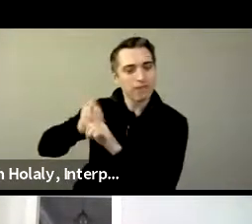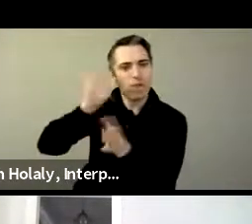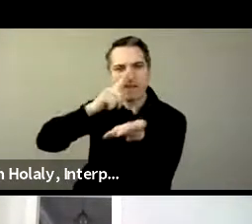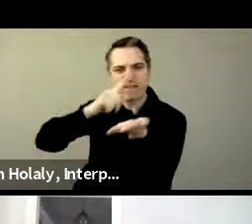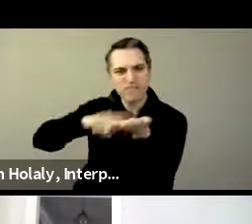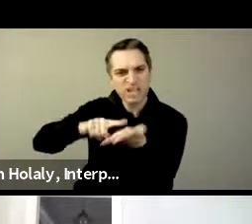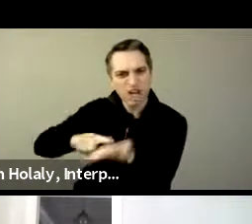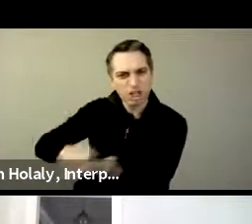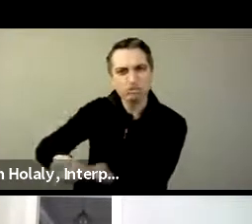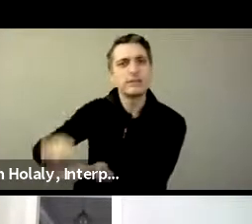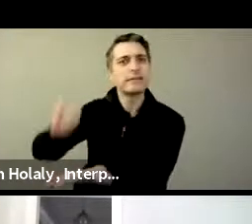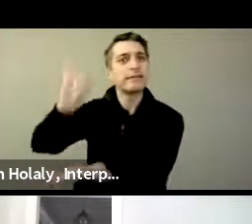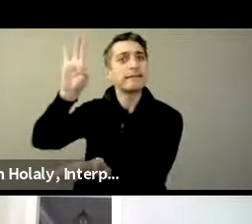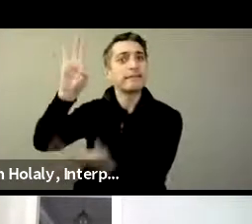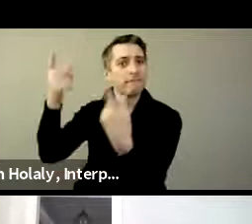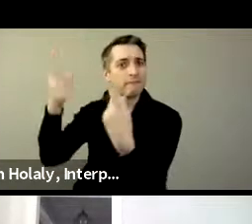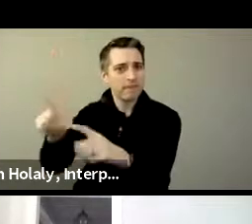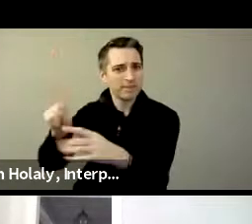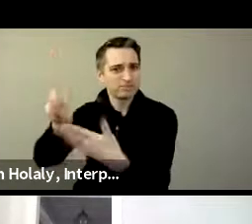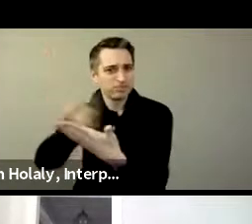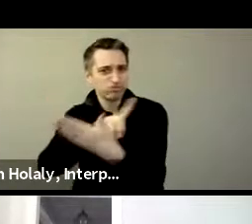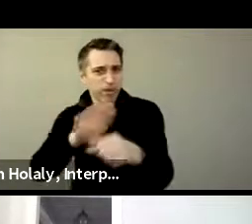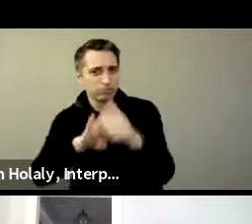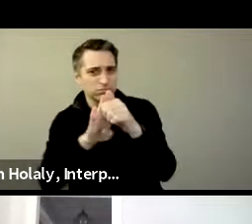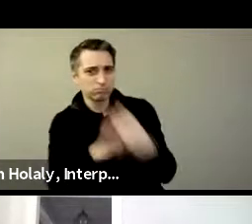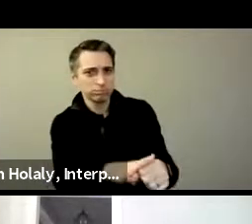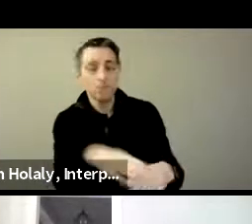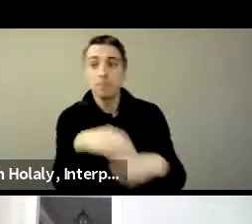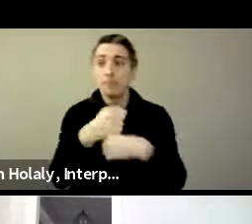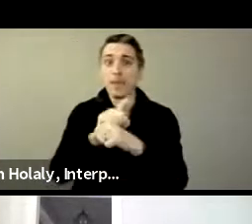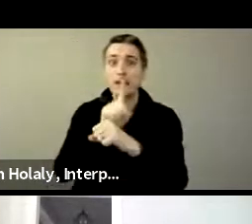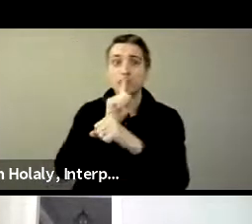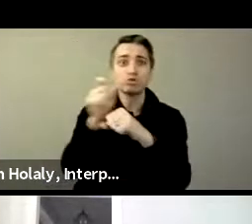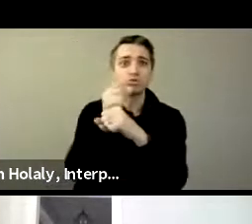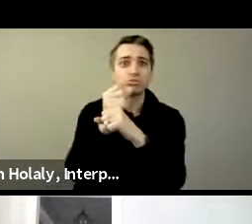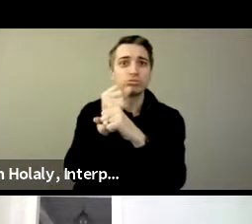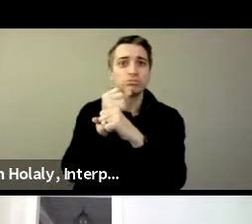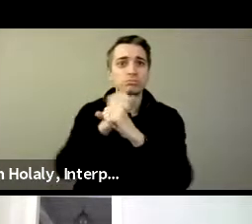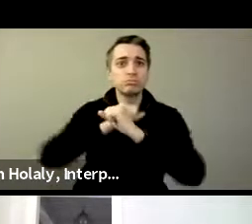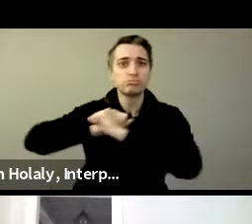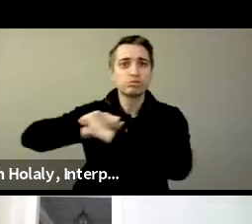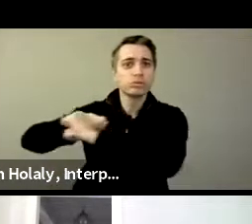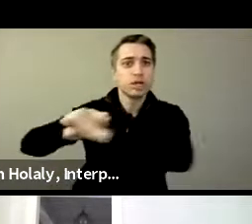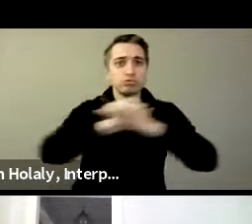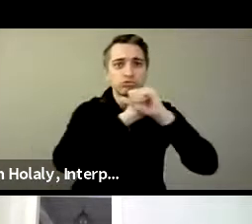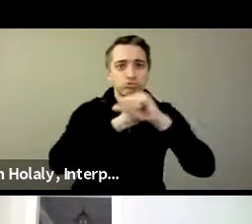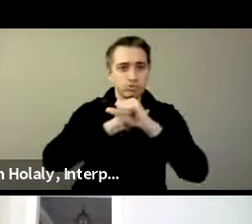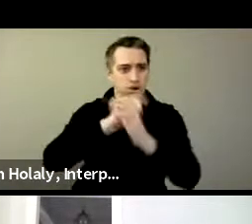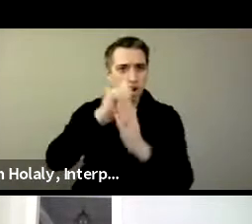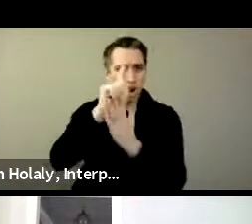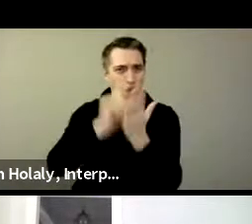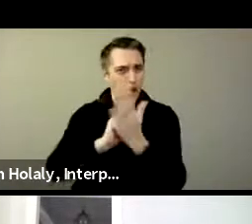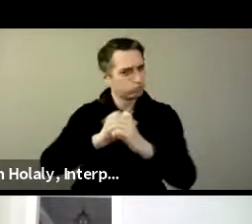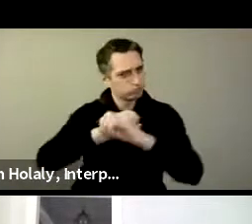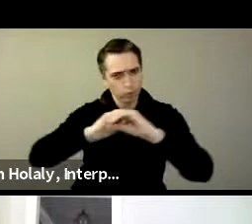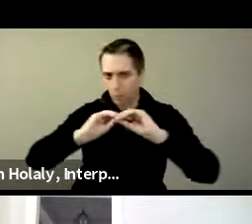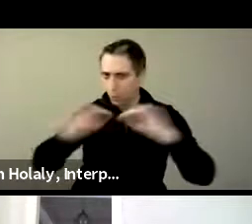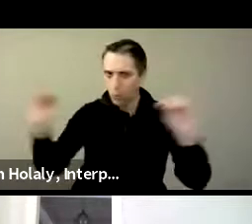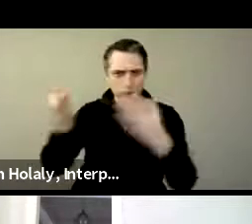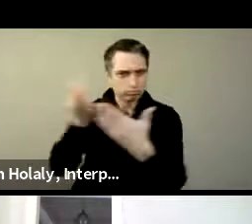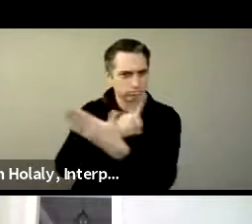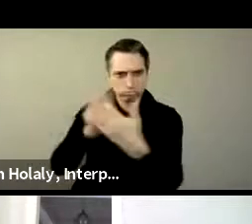allegations of discrimination, secure equal protections of the laws without discrimination, and that